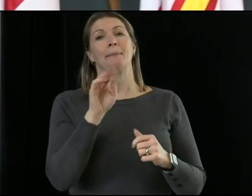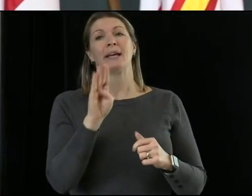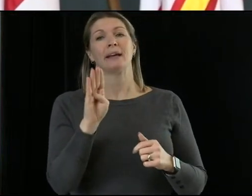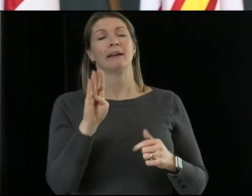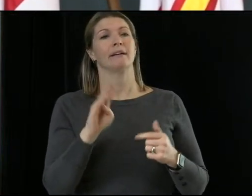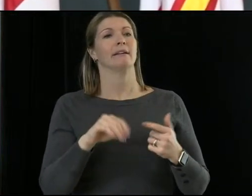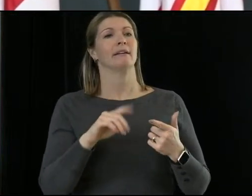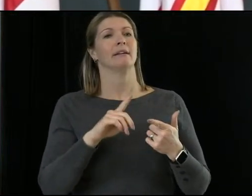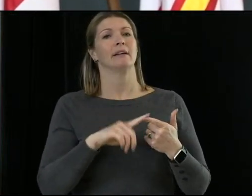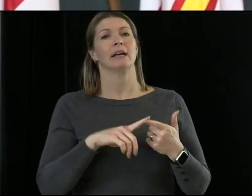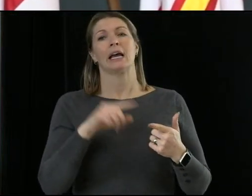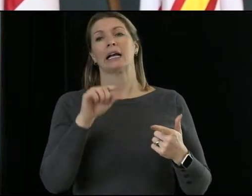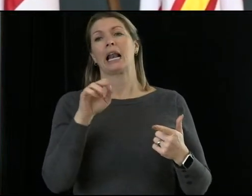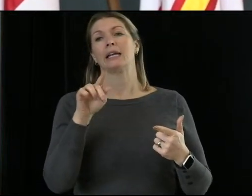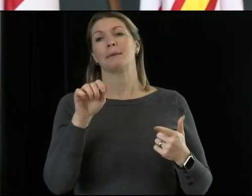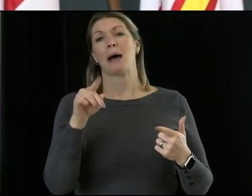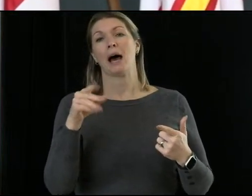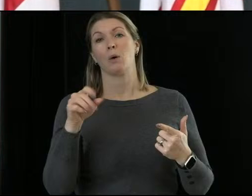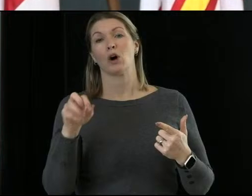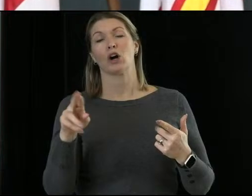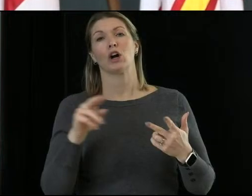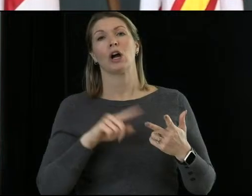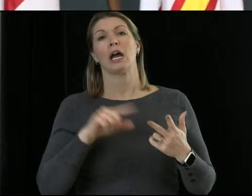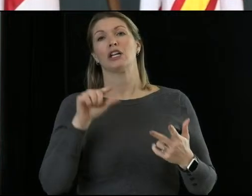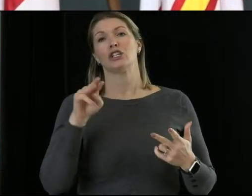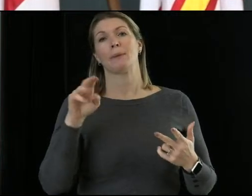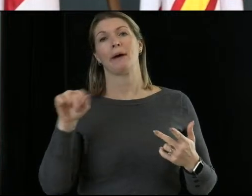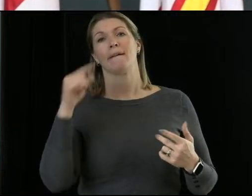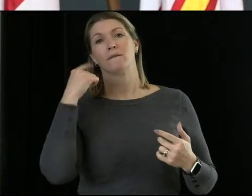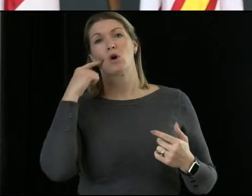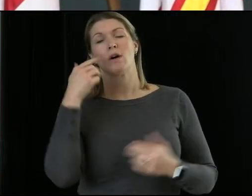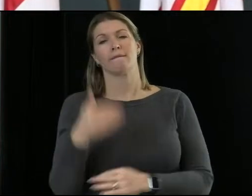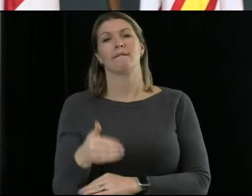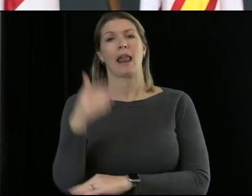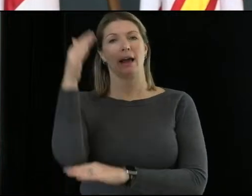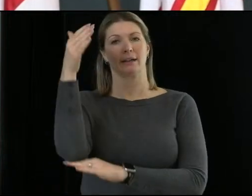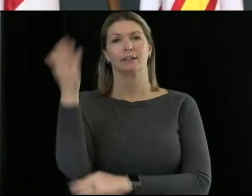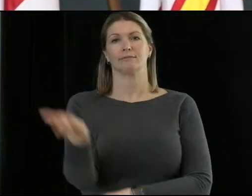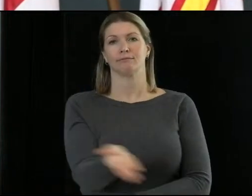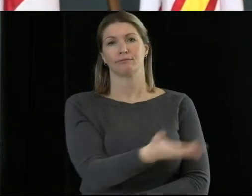Hibbs, Glenda Power, and Gemma Hickey.